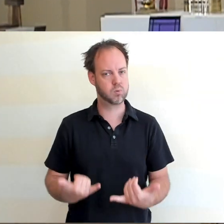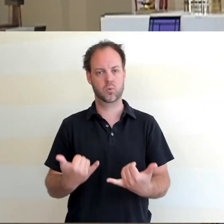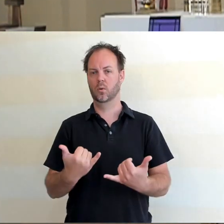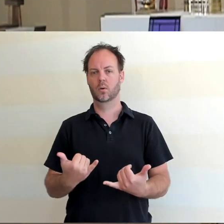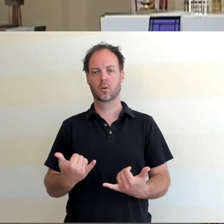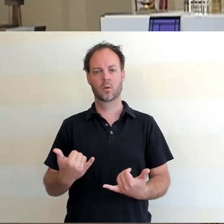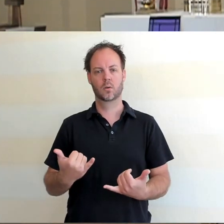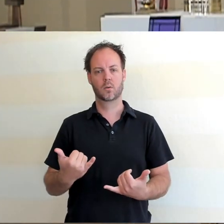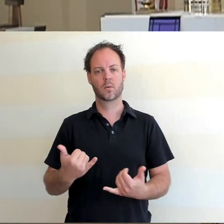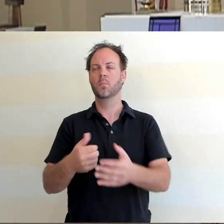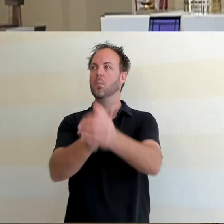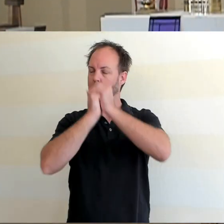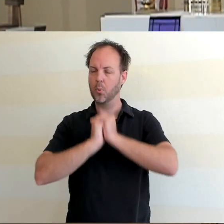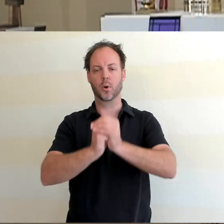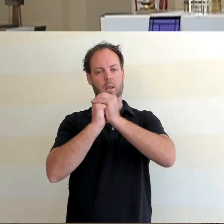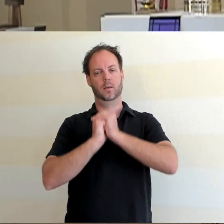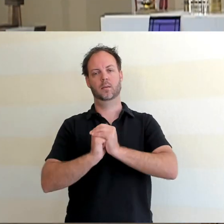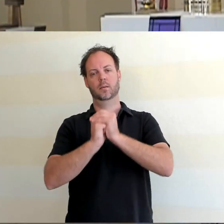to pray.